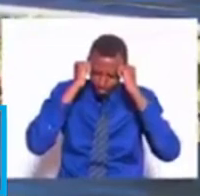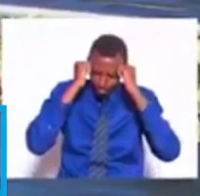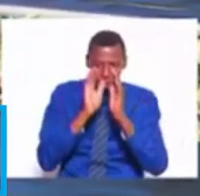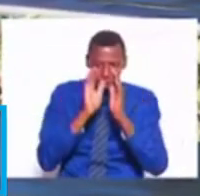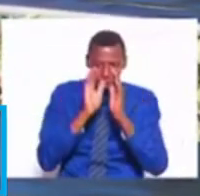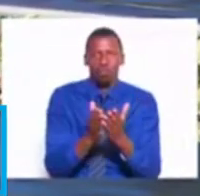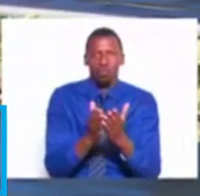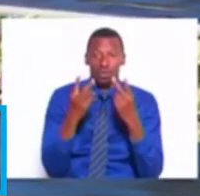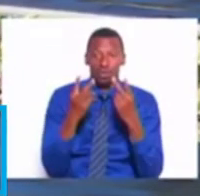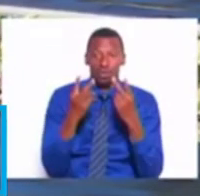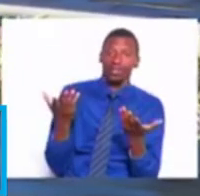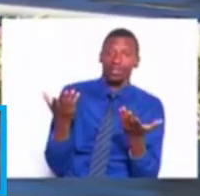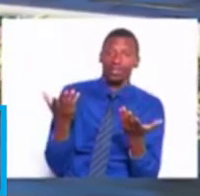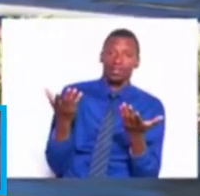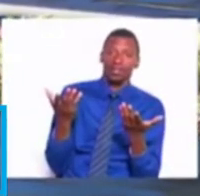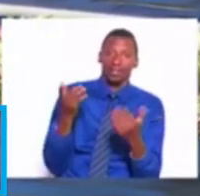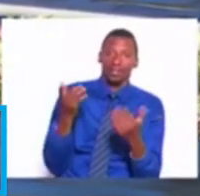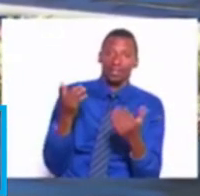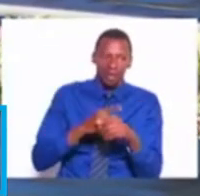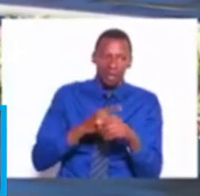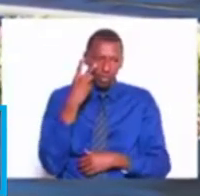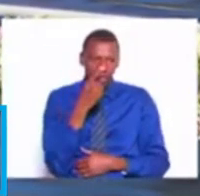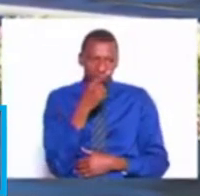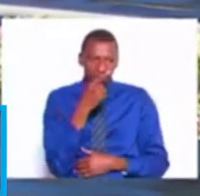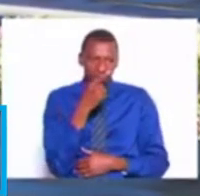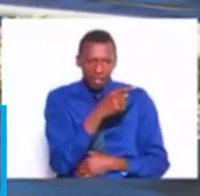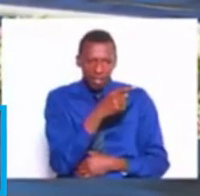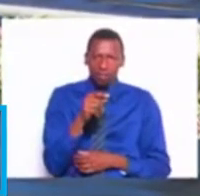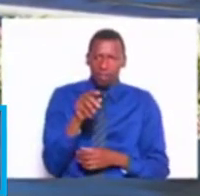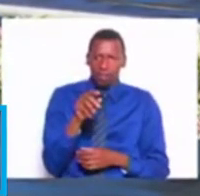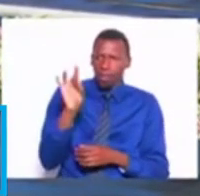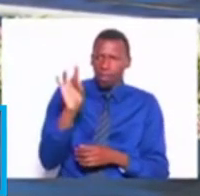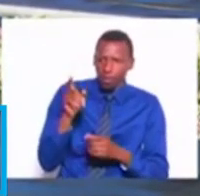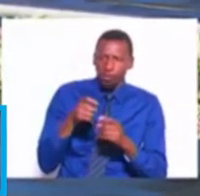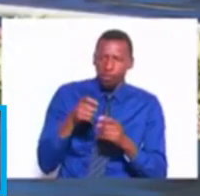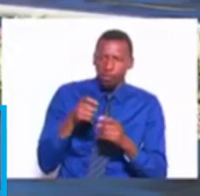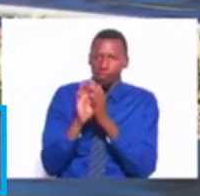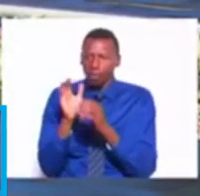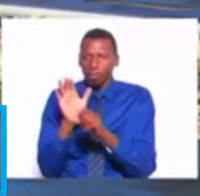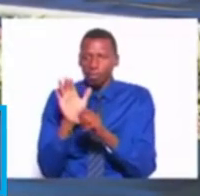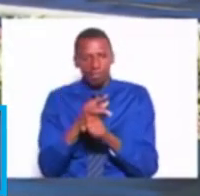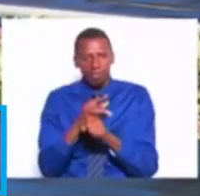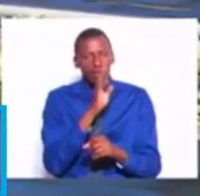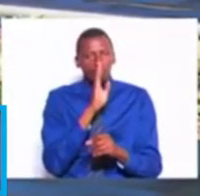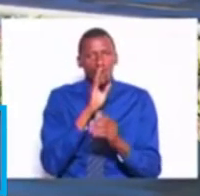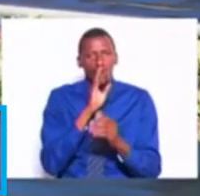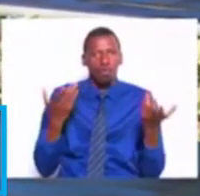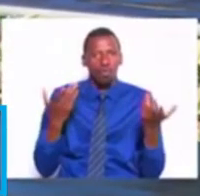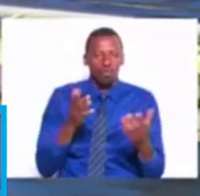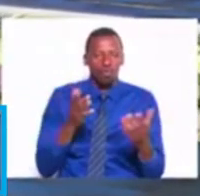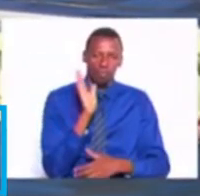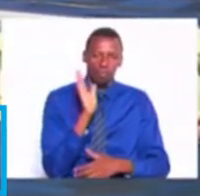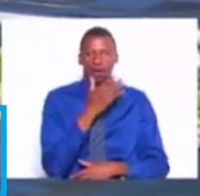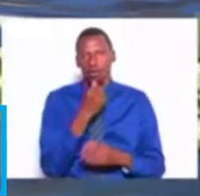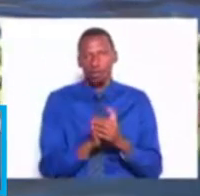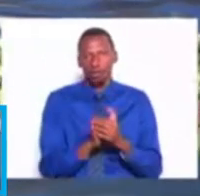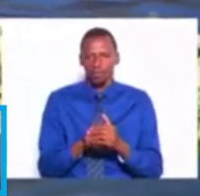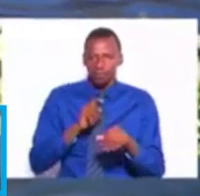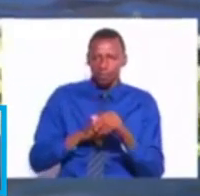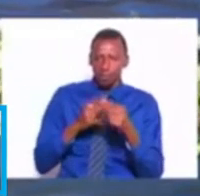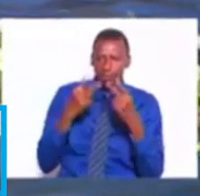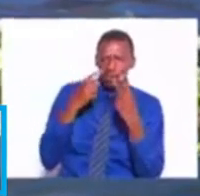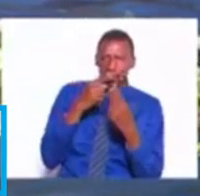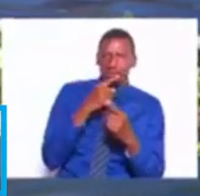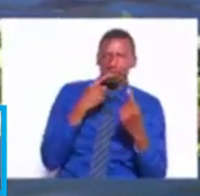combination? So when you see me, I'm quoting a lot of books I just borrowed from my father. When you see me talking about